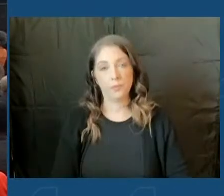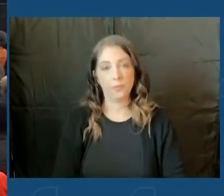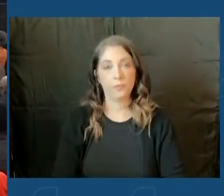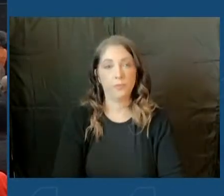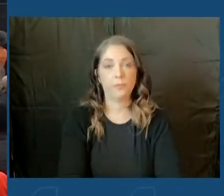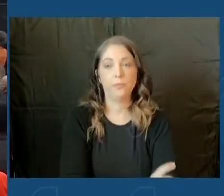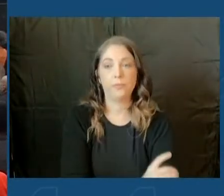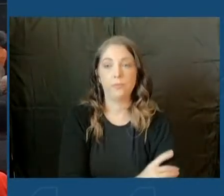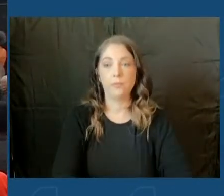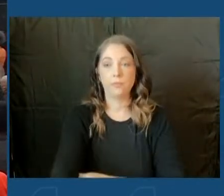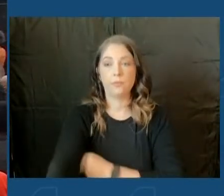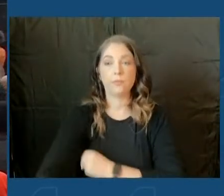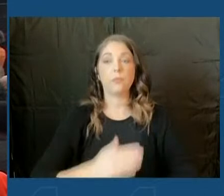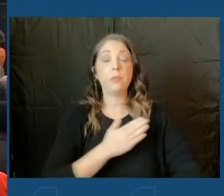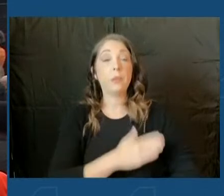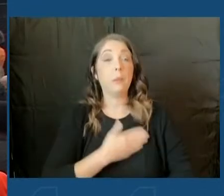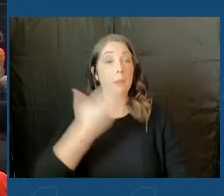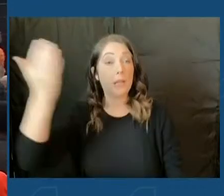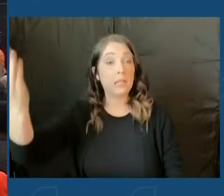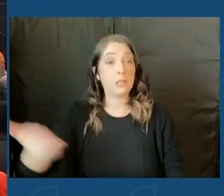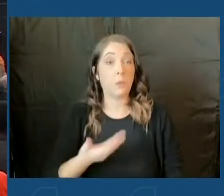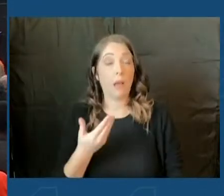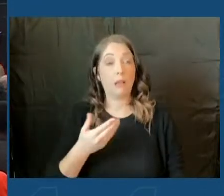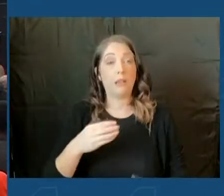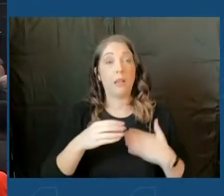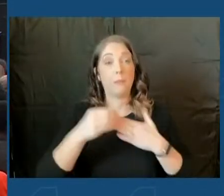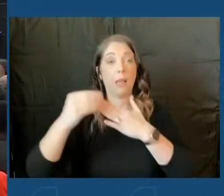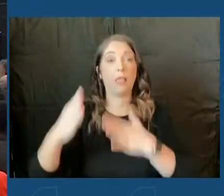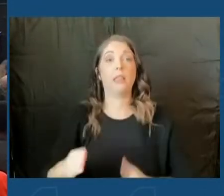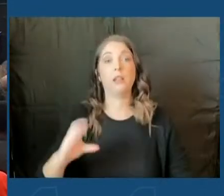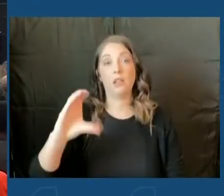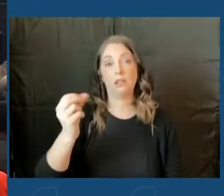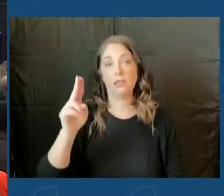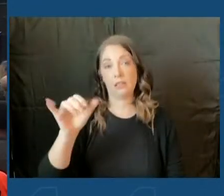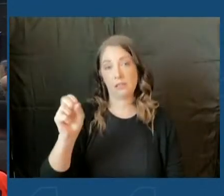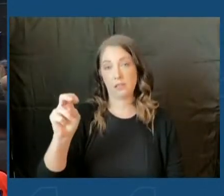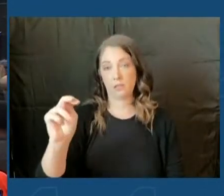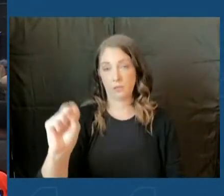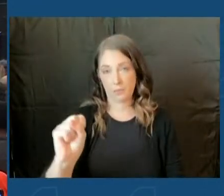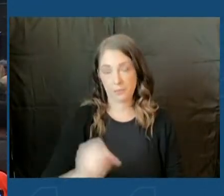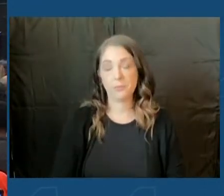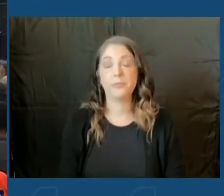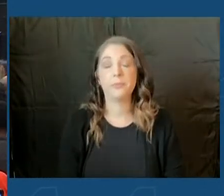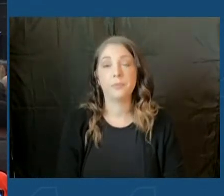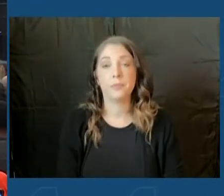Please welcome to the podium Leader Andrea Stewart Cousins.